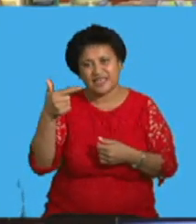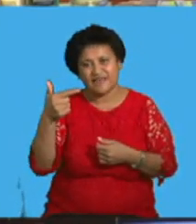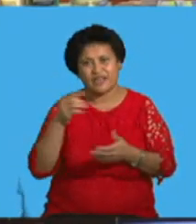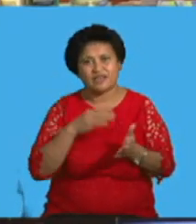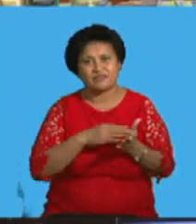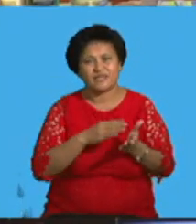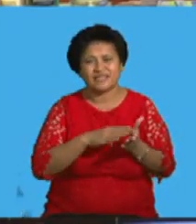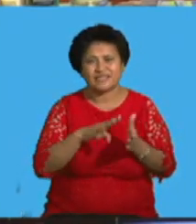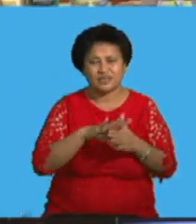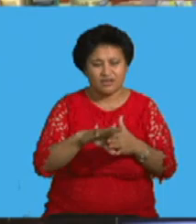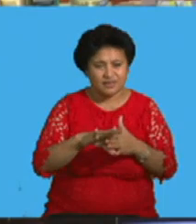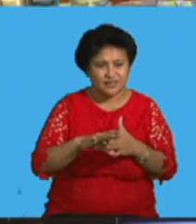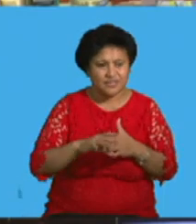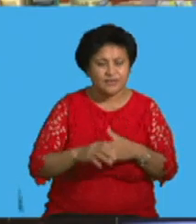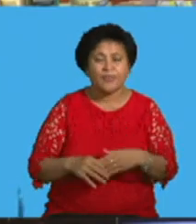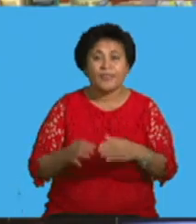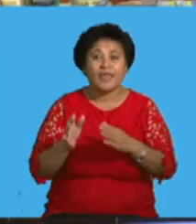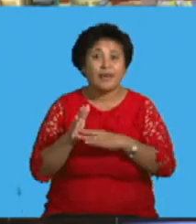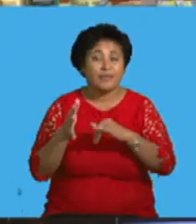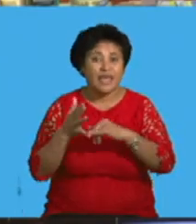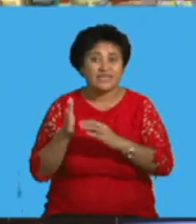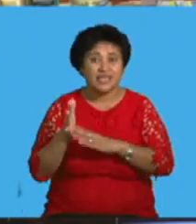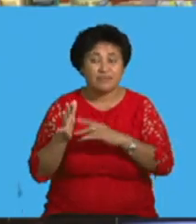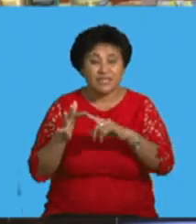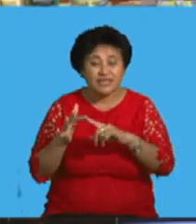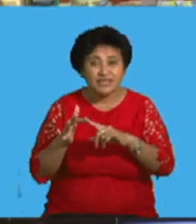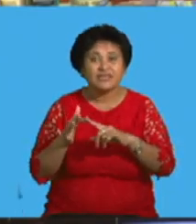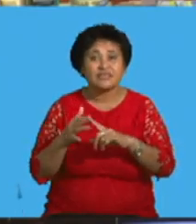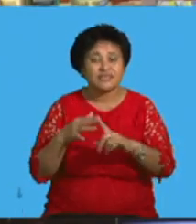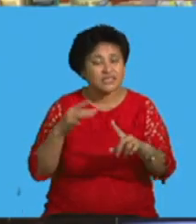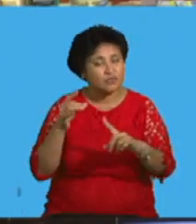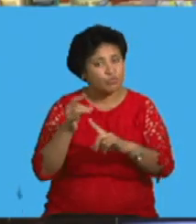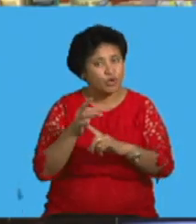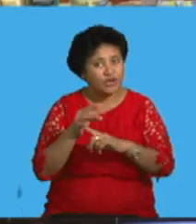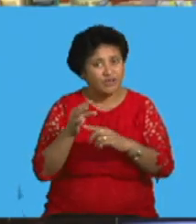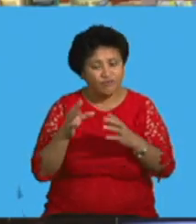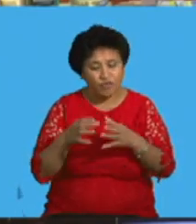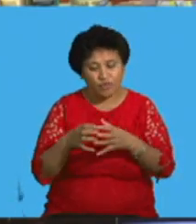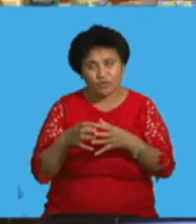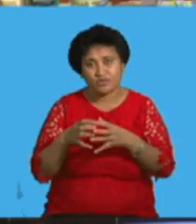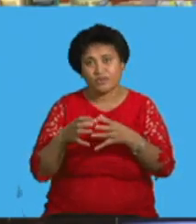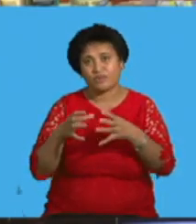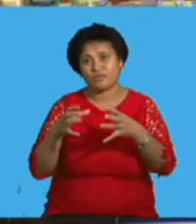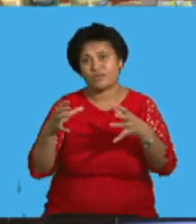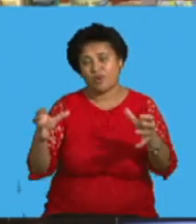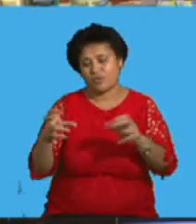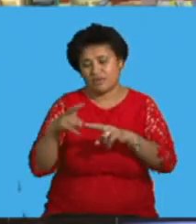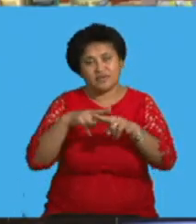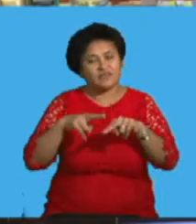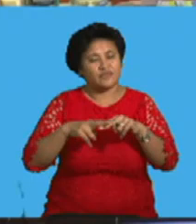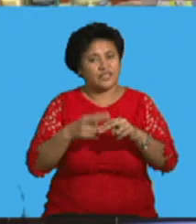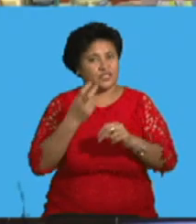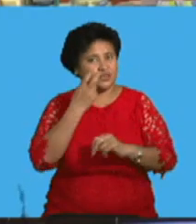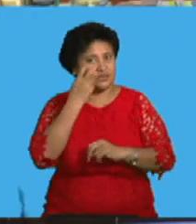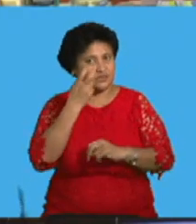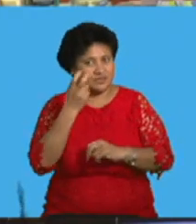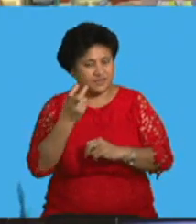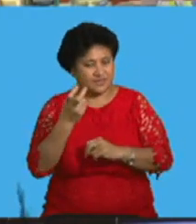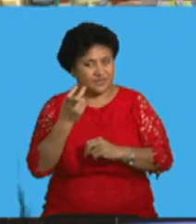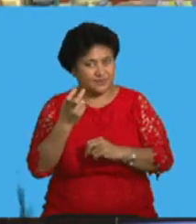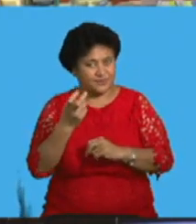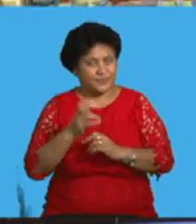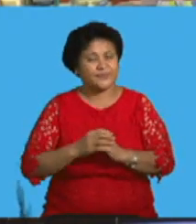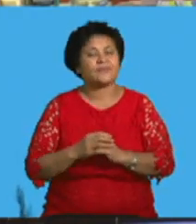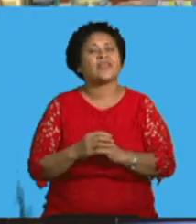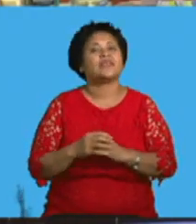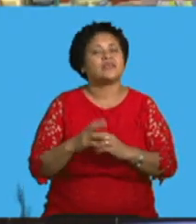Honorable Speaker, MSMEs are also critical for the growth of the Fijian tourism industry and for the